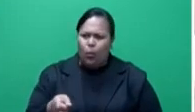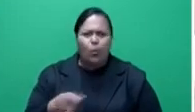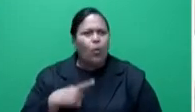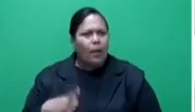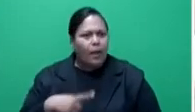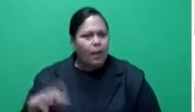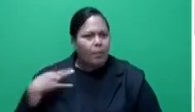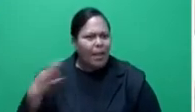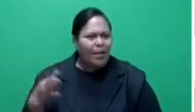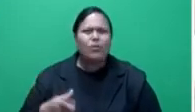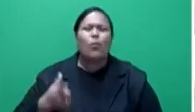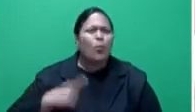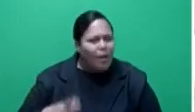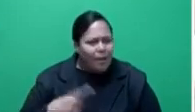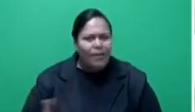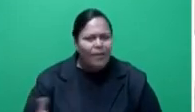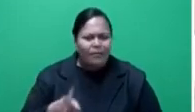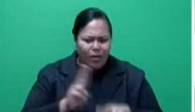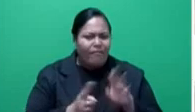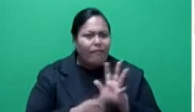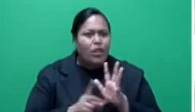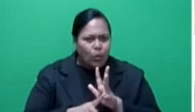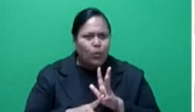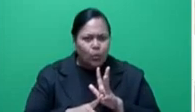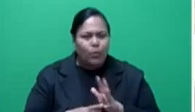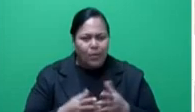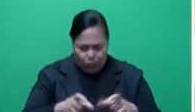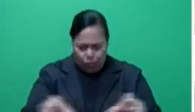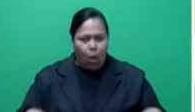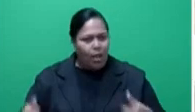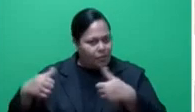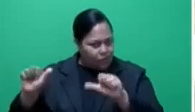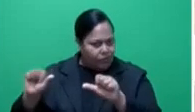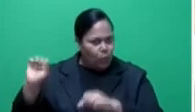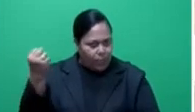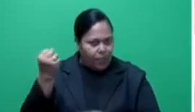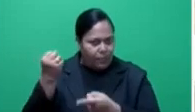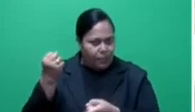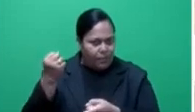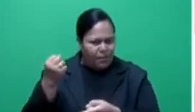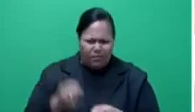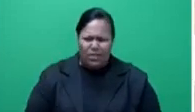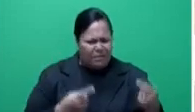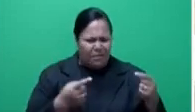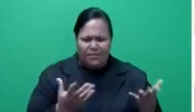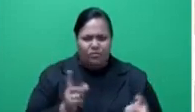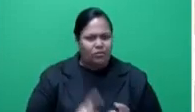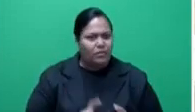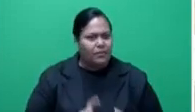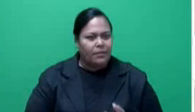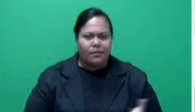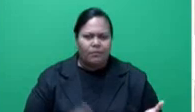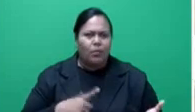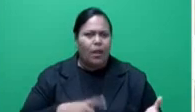the court would not have ruled in FNU's favor. This is the kind of level of debate we have to engage in, sir. Mr. Speaker, sir, the other